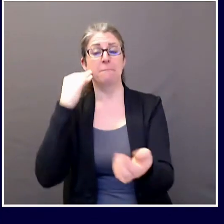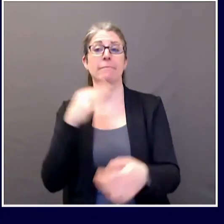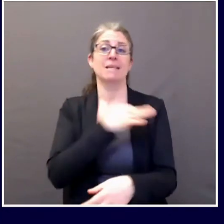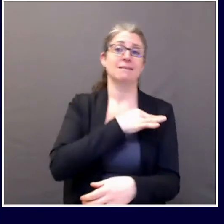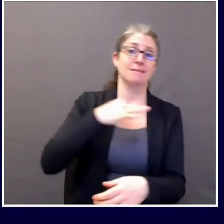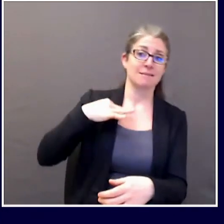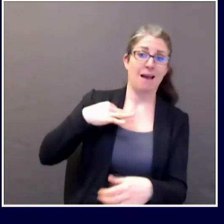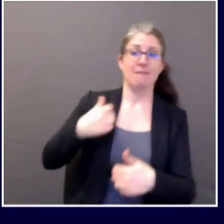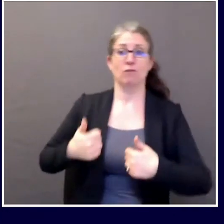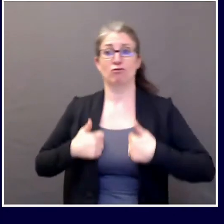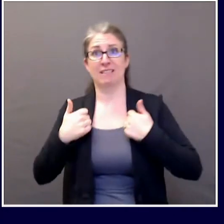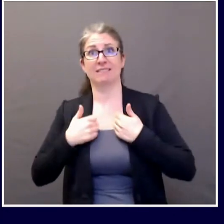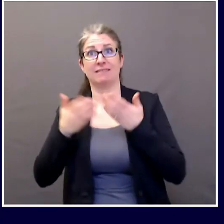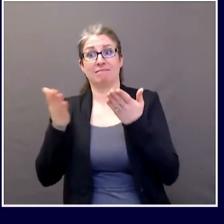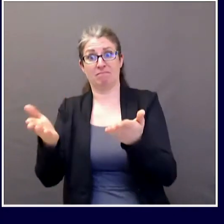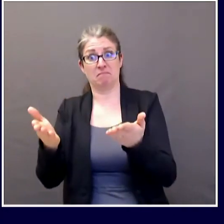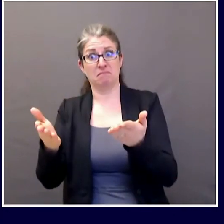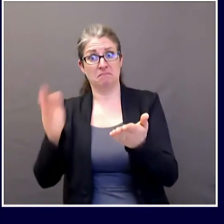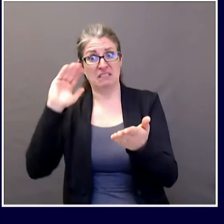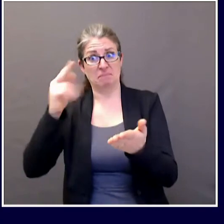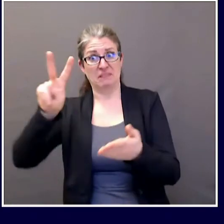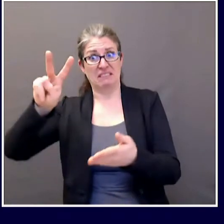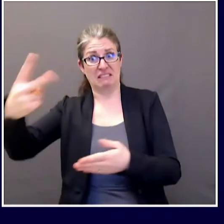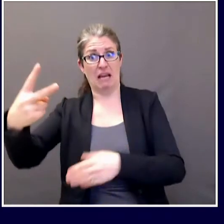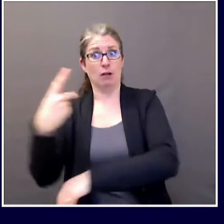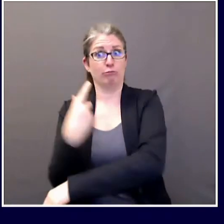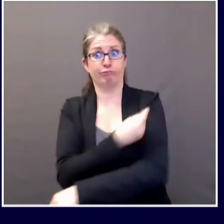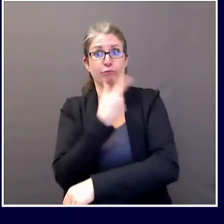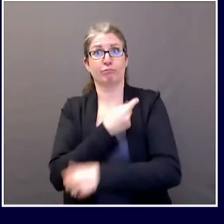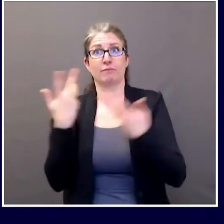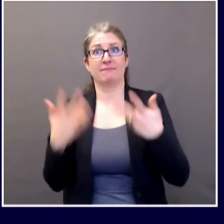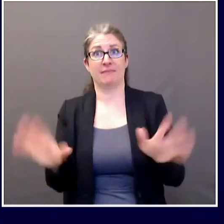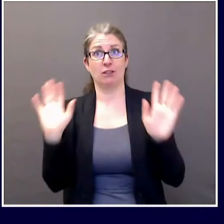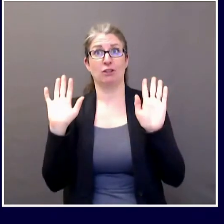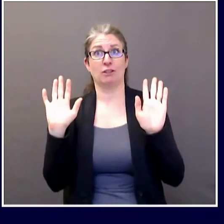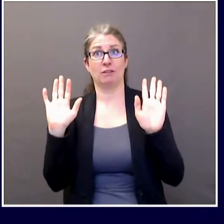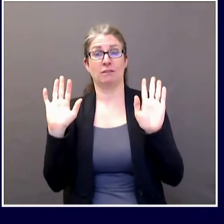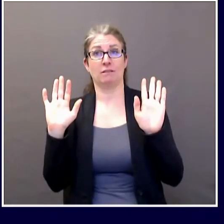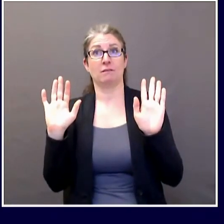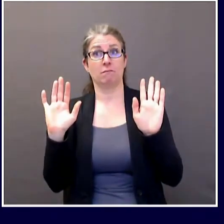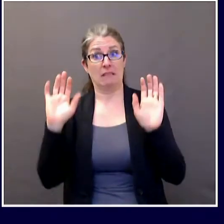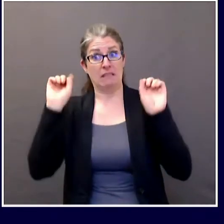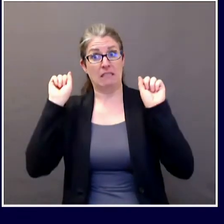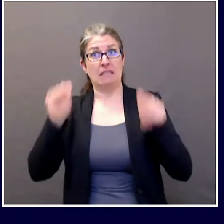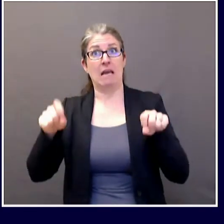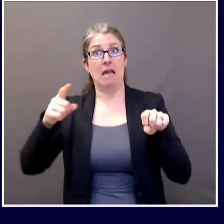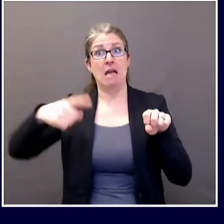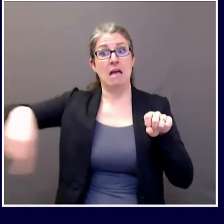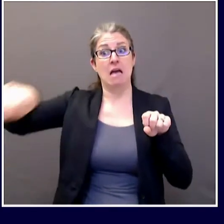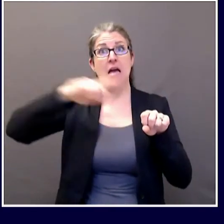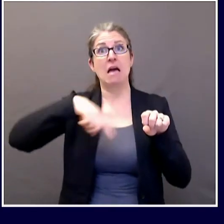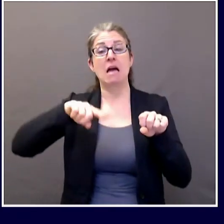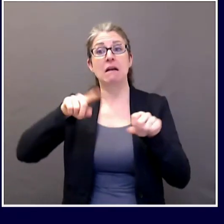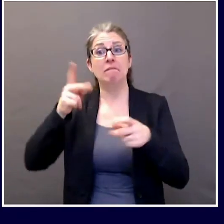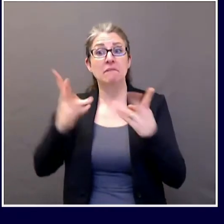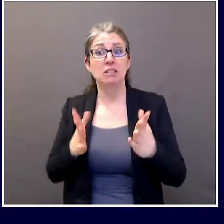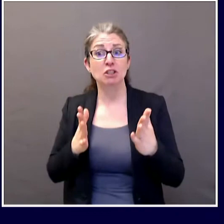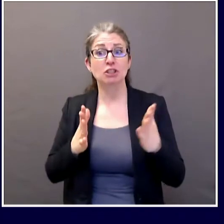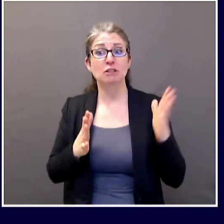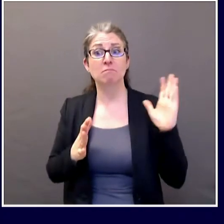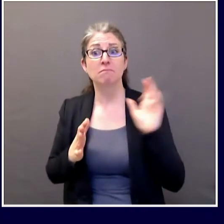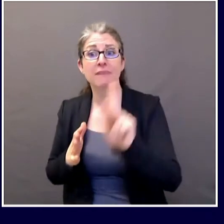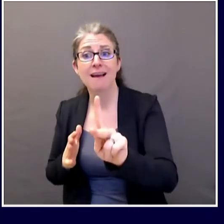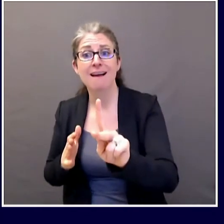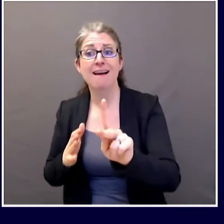restrictions? Ashley, what I will say is that I don't know that I would use the word plan. What on our end, what we've